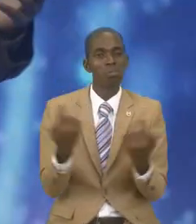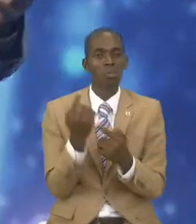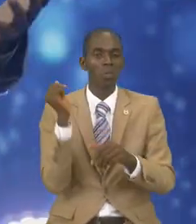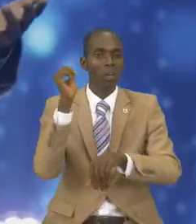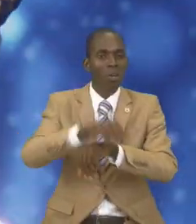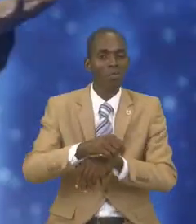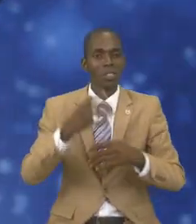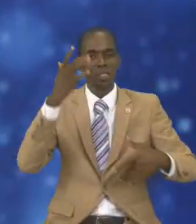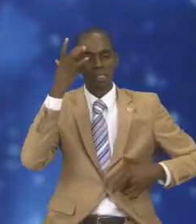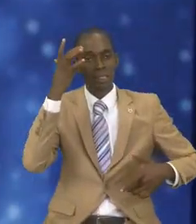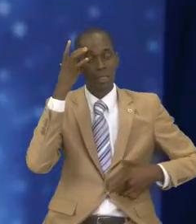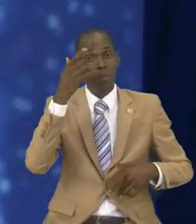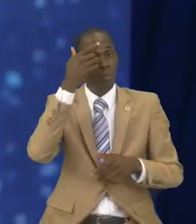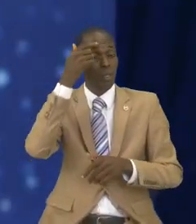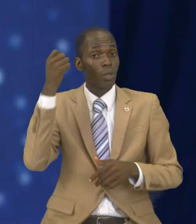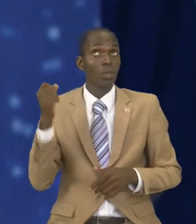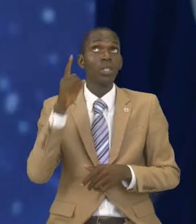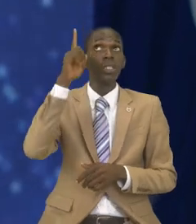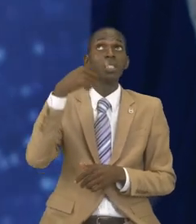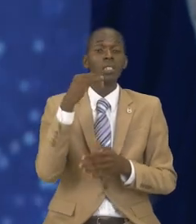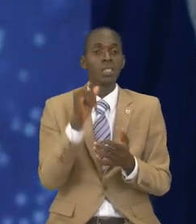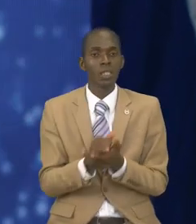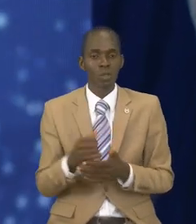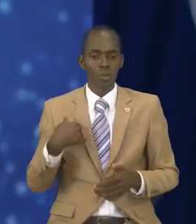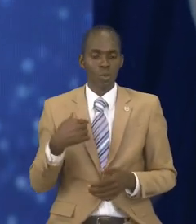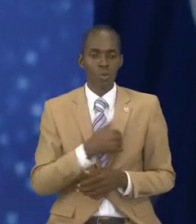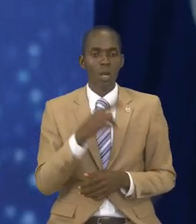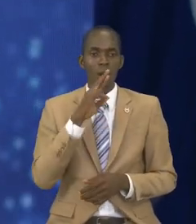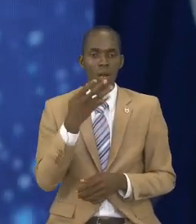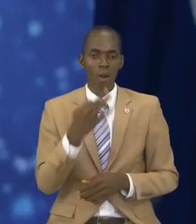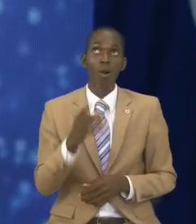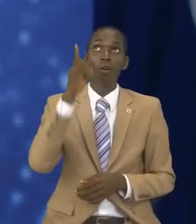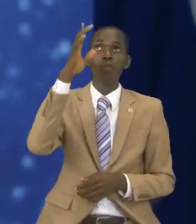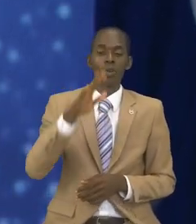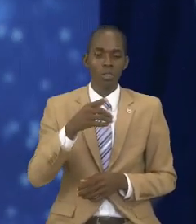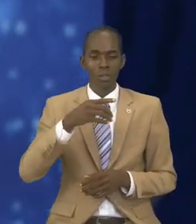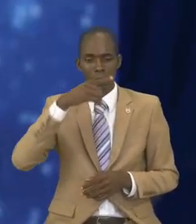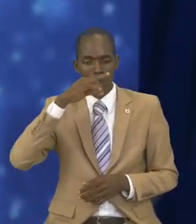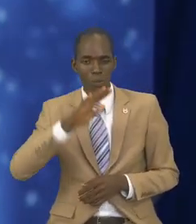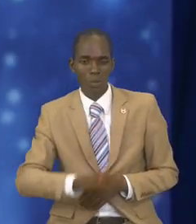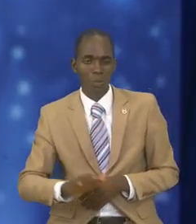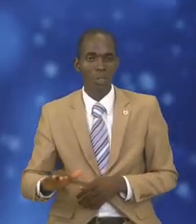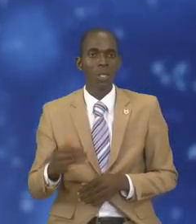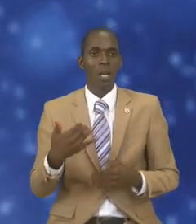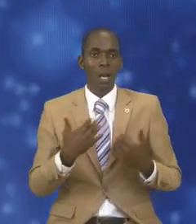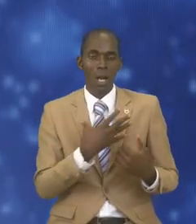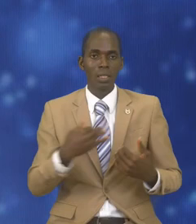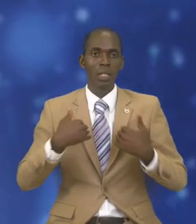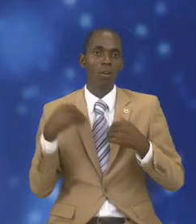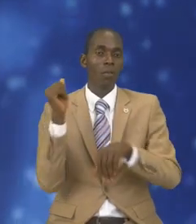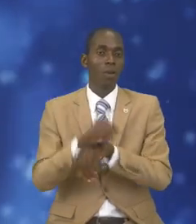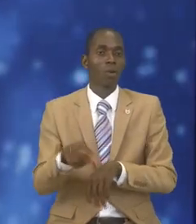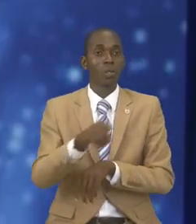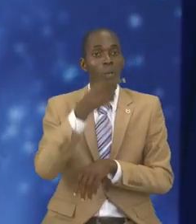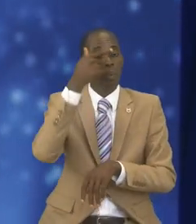sickness, because it says, ye of God, little children, and have overcome them, because